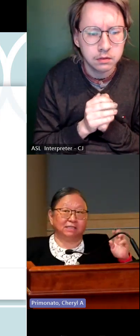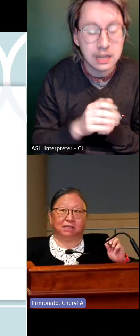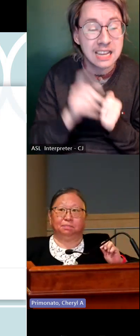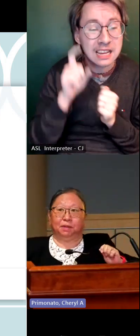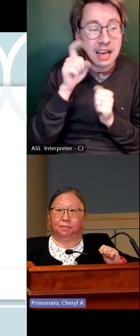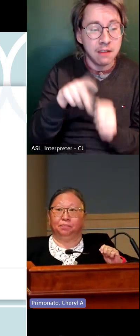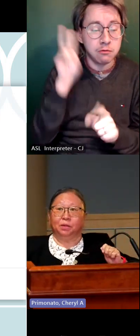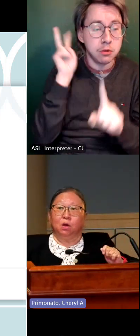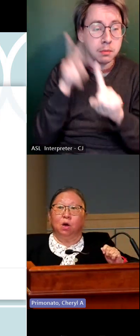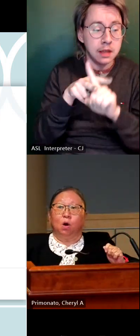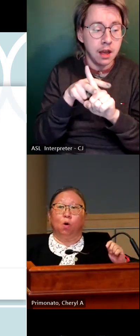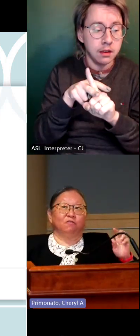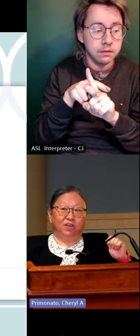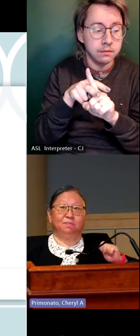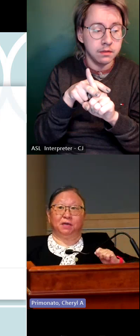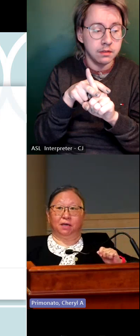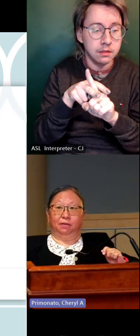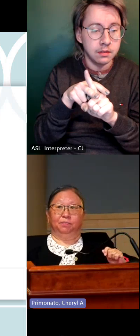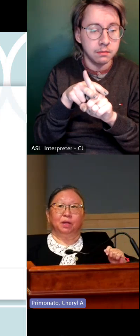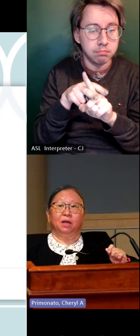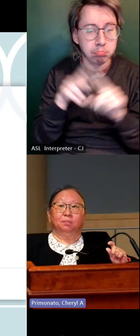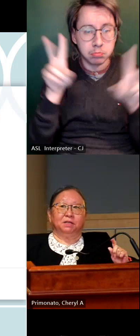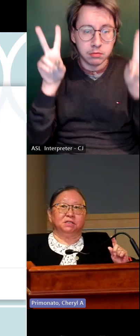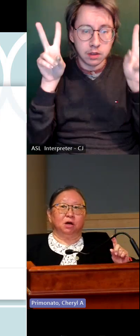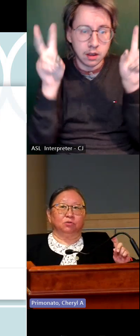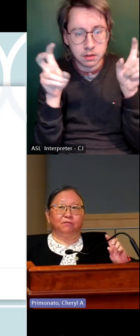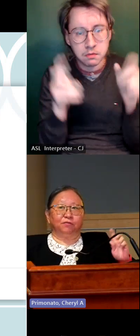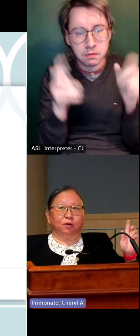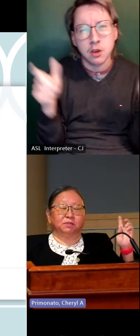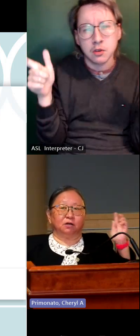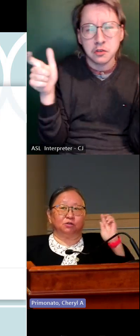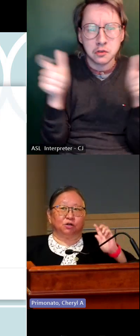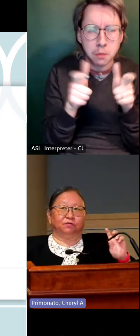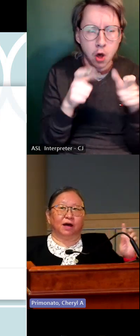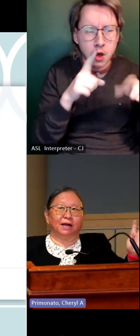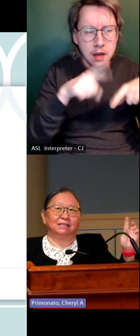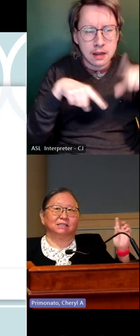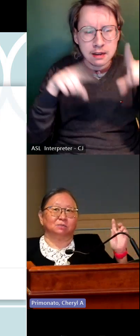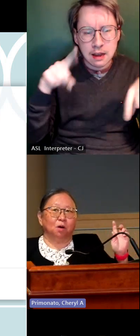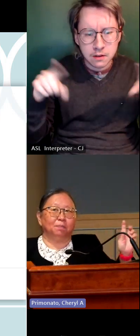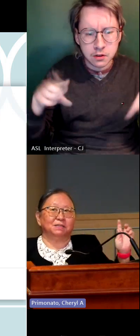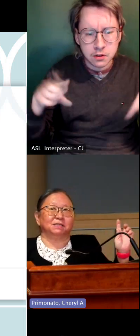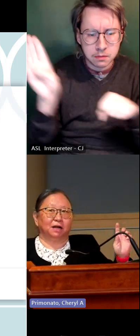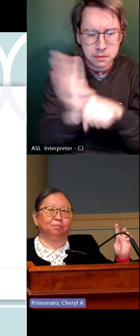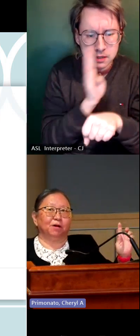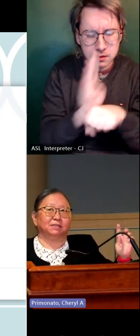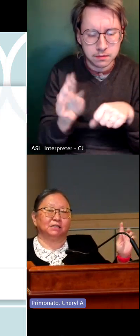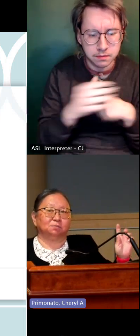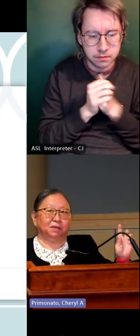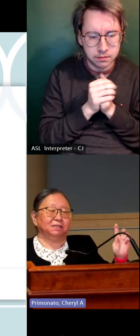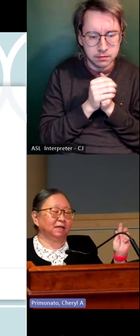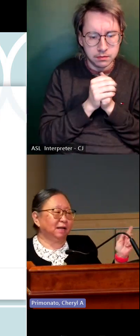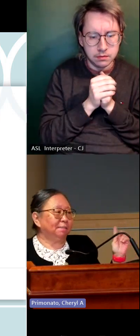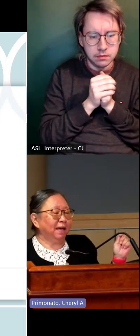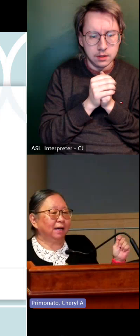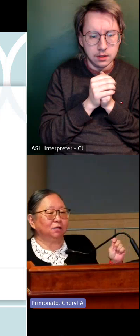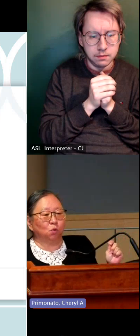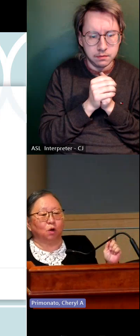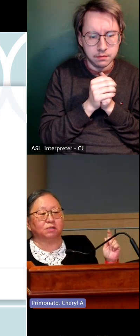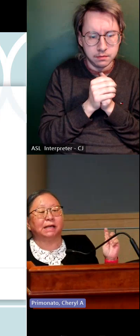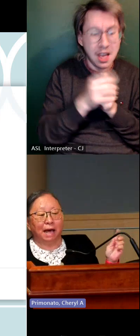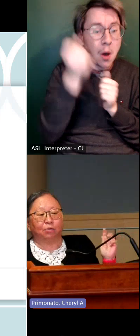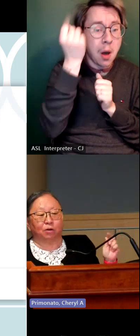business, SDB, or VBE. Please note that firms that are certified as a small business enterprise cannot